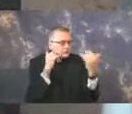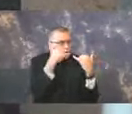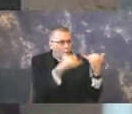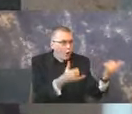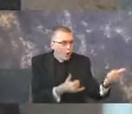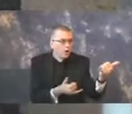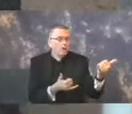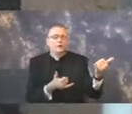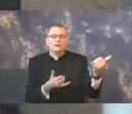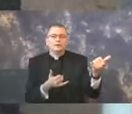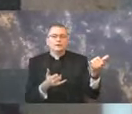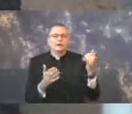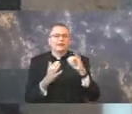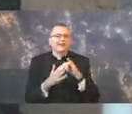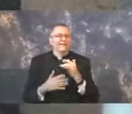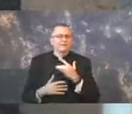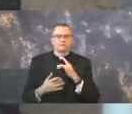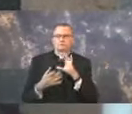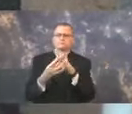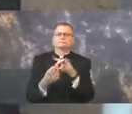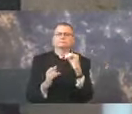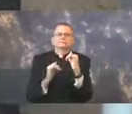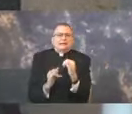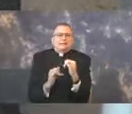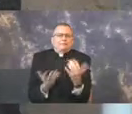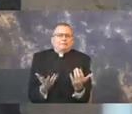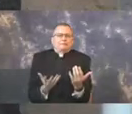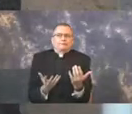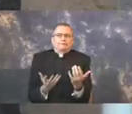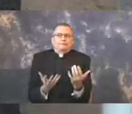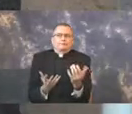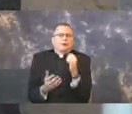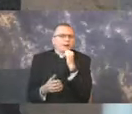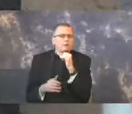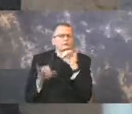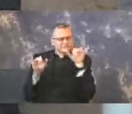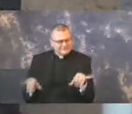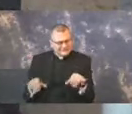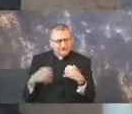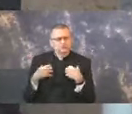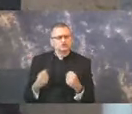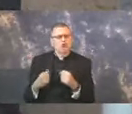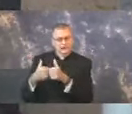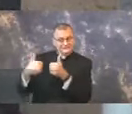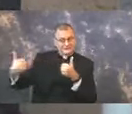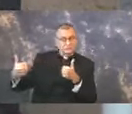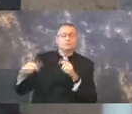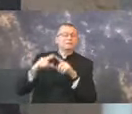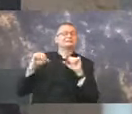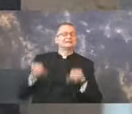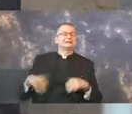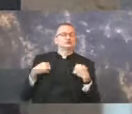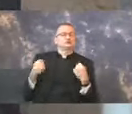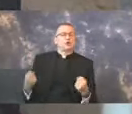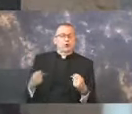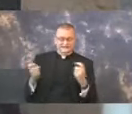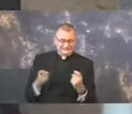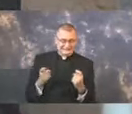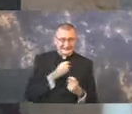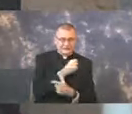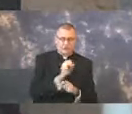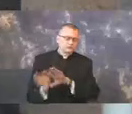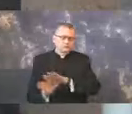that helps us not to give in to temptation and to sin, But it's a moment that also must create a longing for that